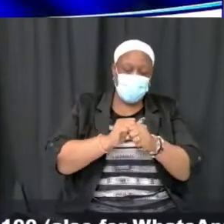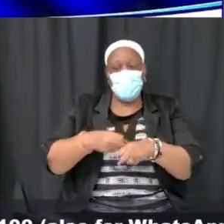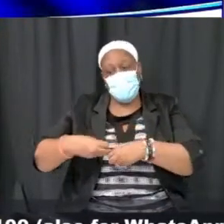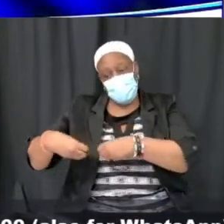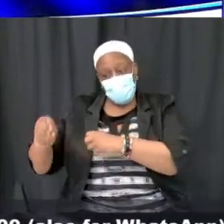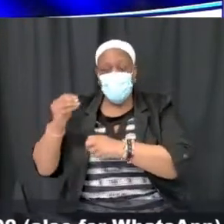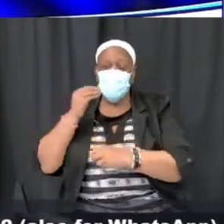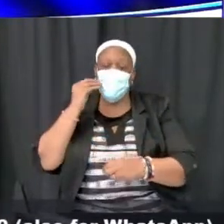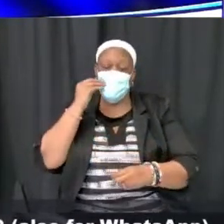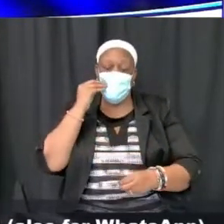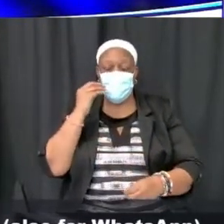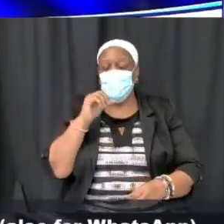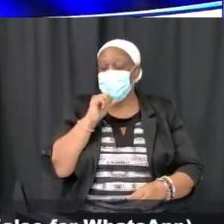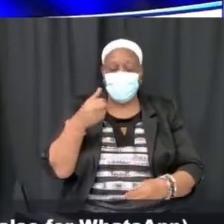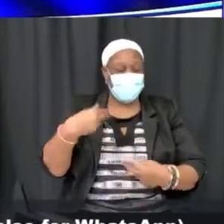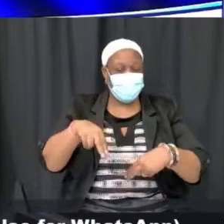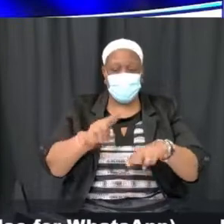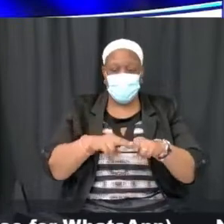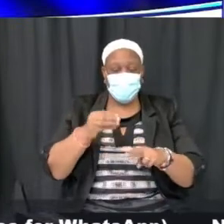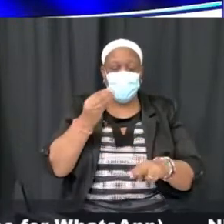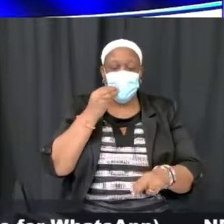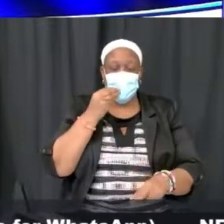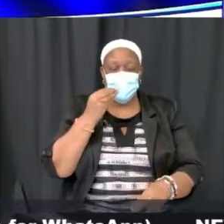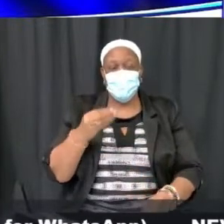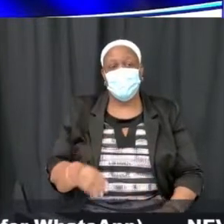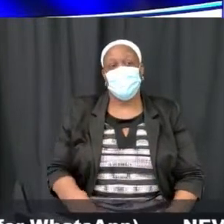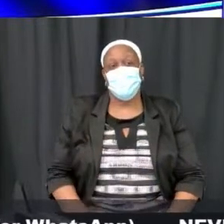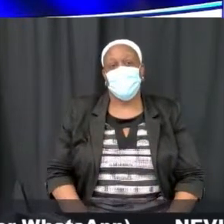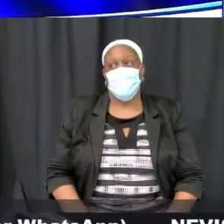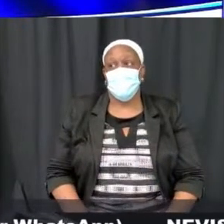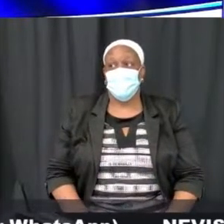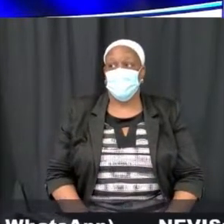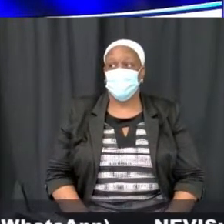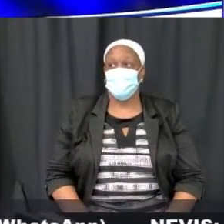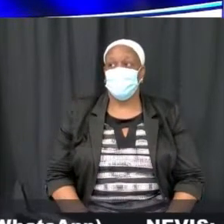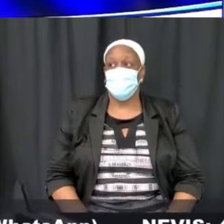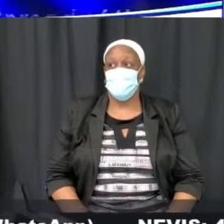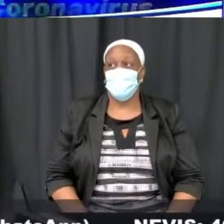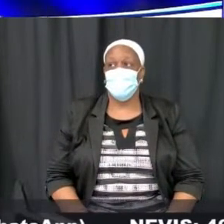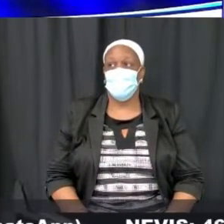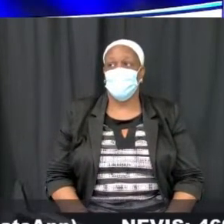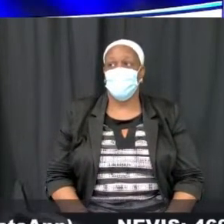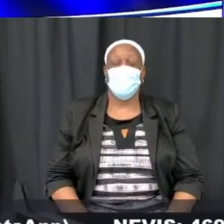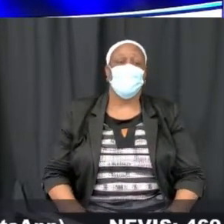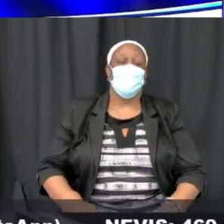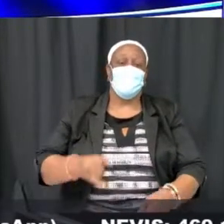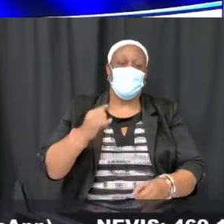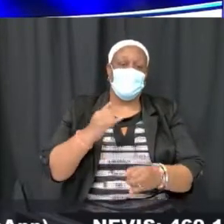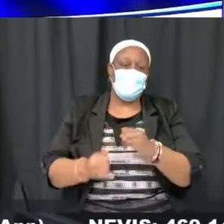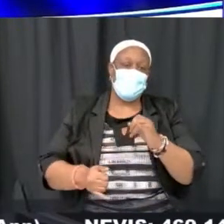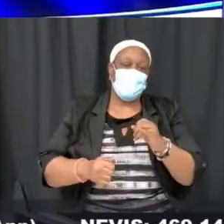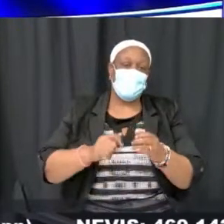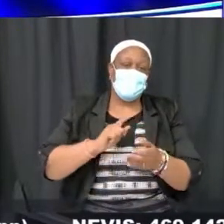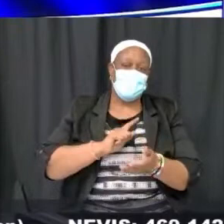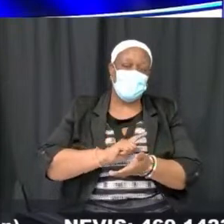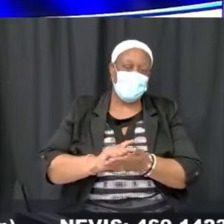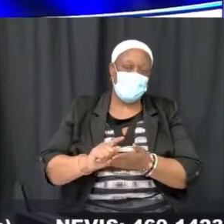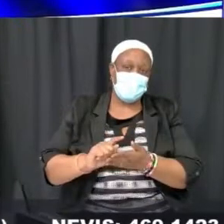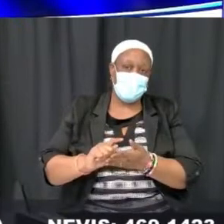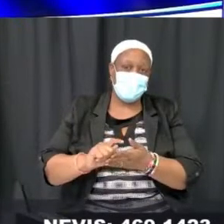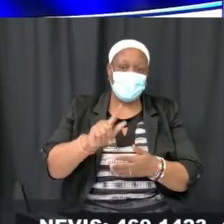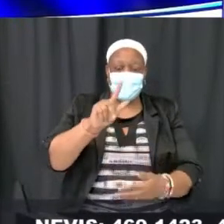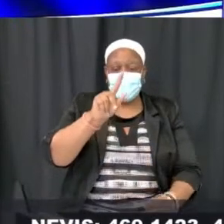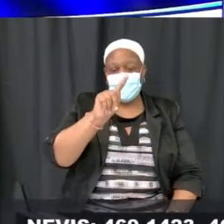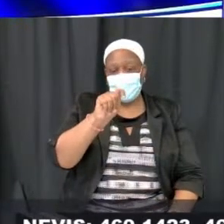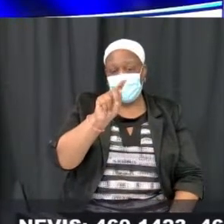permitted. Last week, on the limited operation days, hardware stores were permitted to operate due